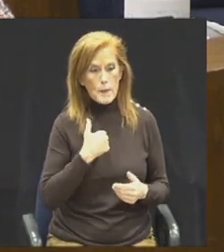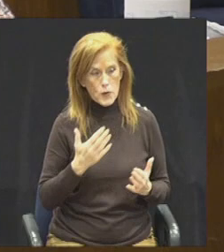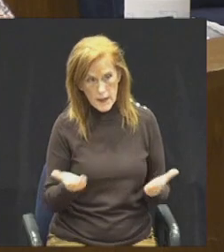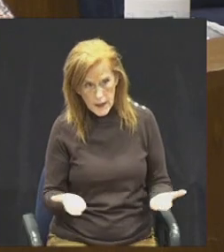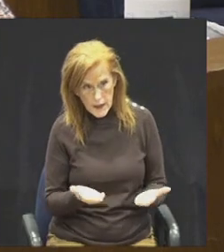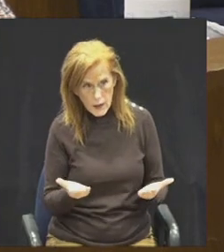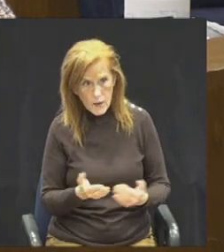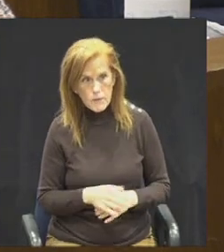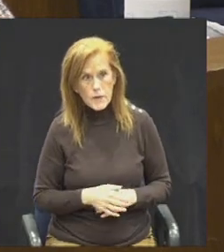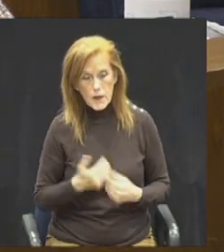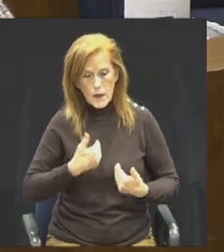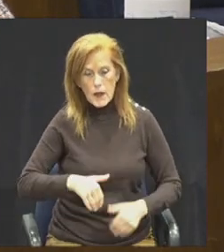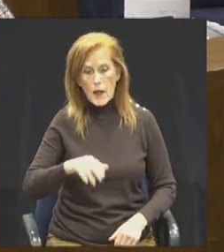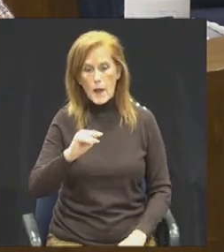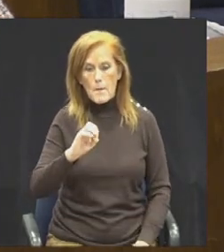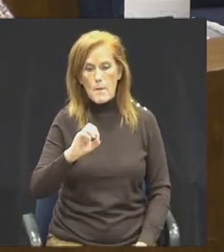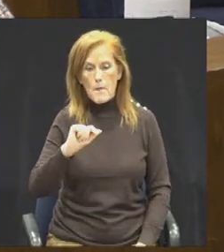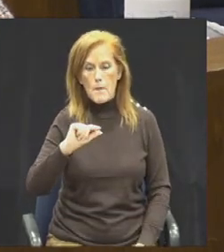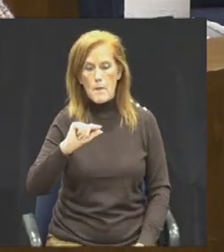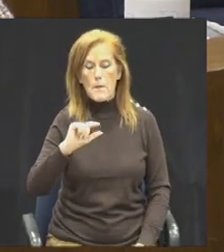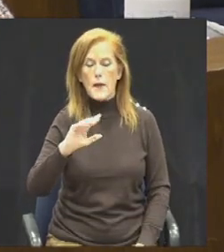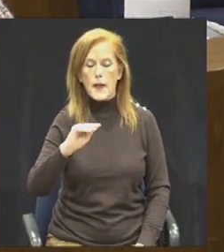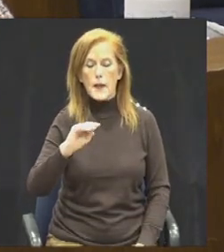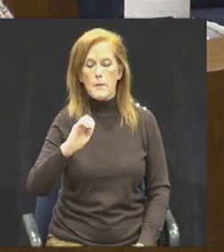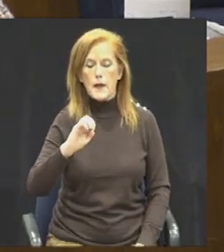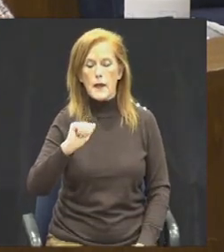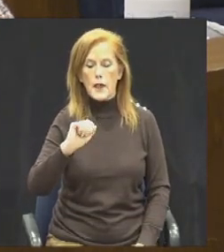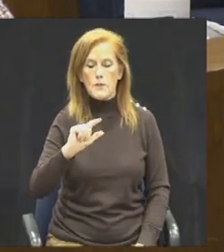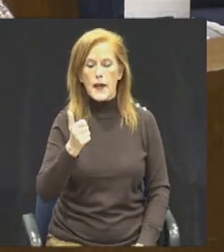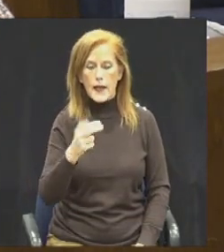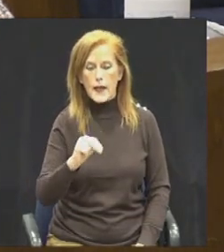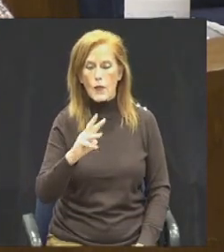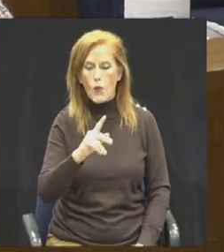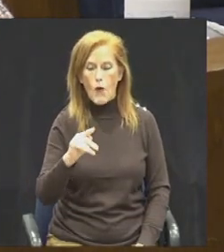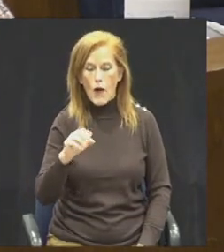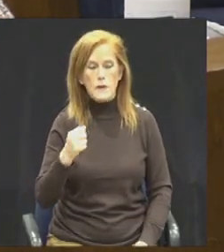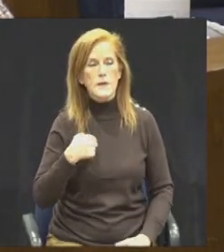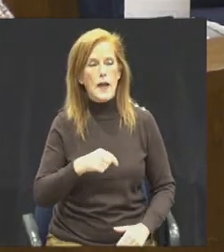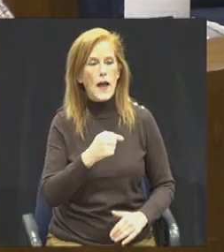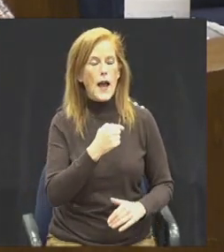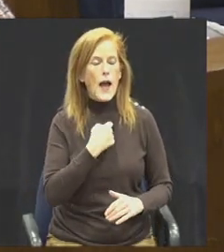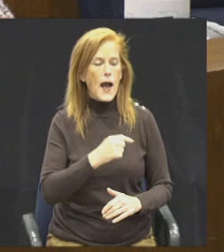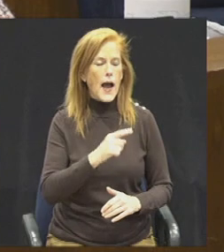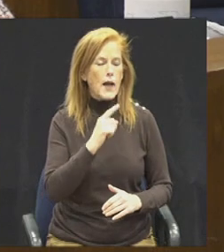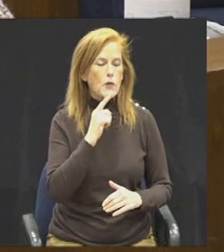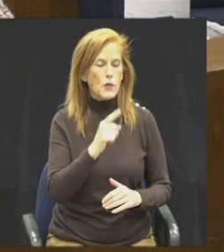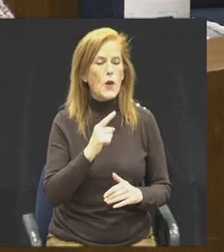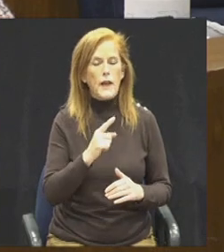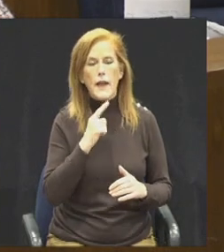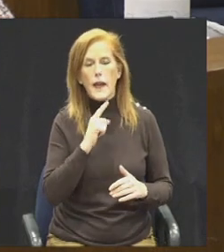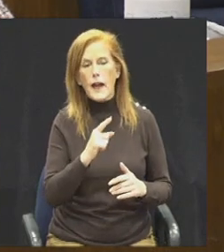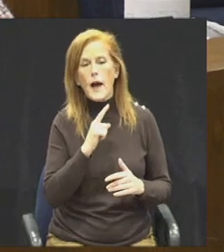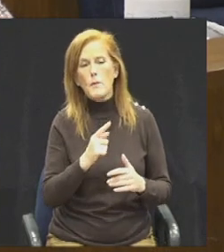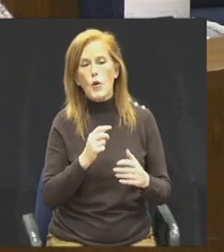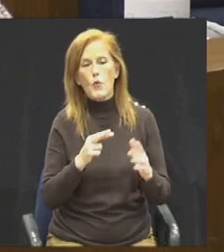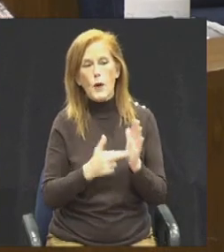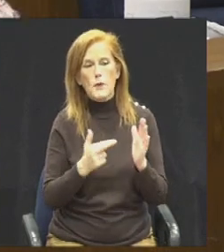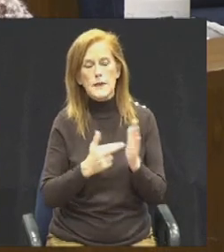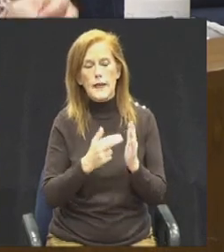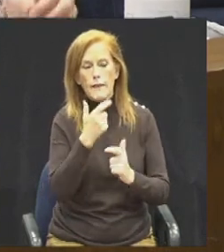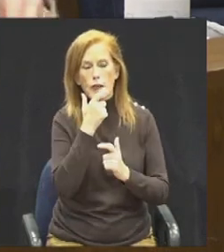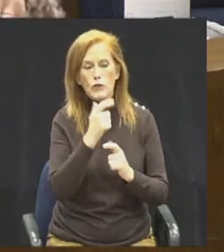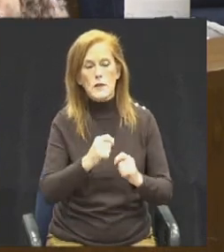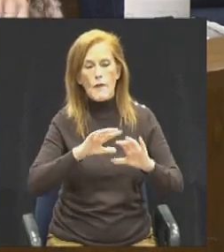here. I'm Megan Walls. I represent kind of interests of the global disability community through